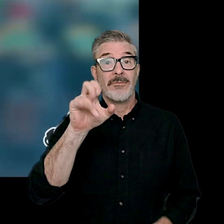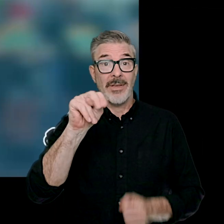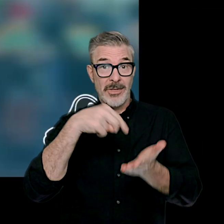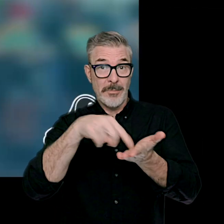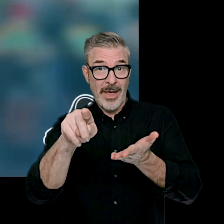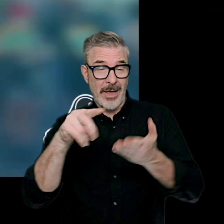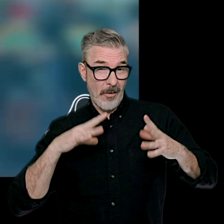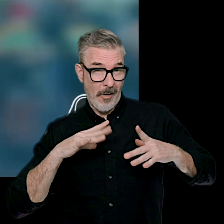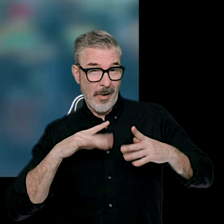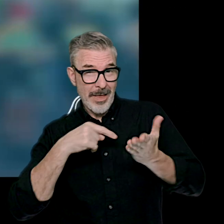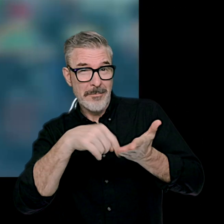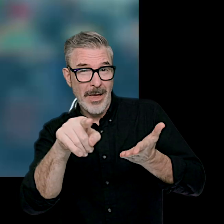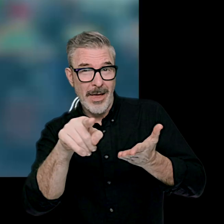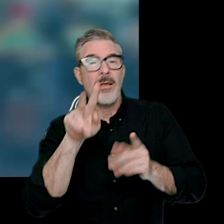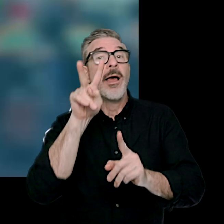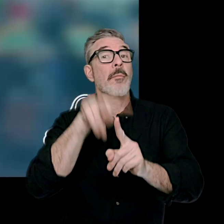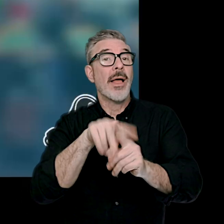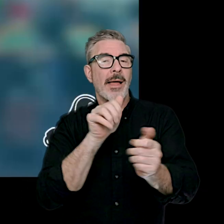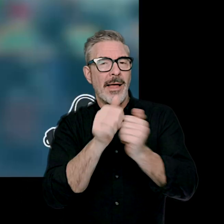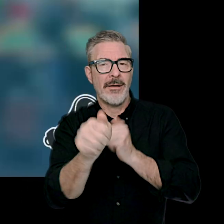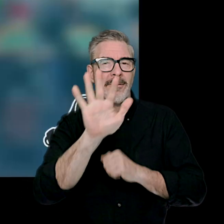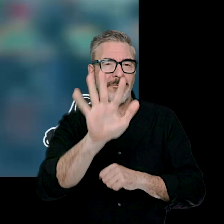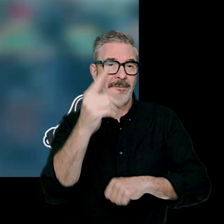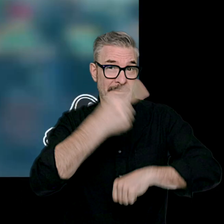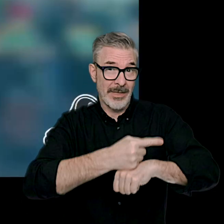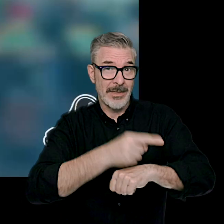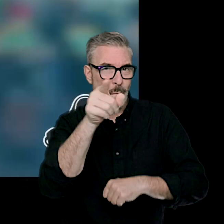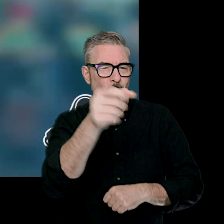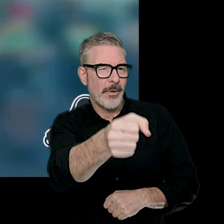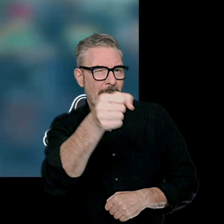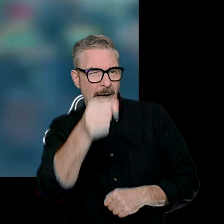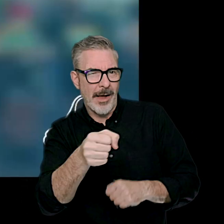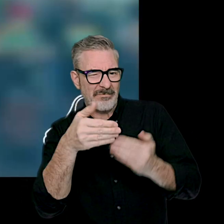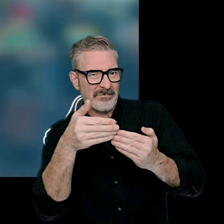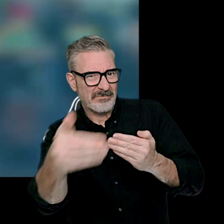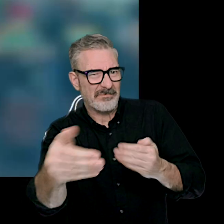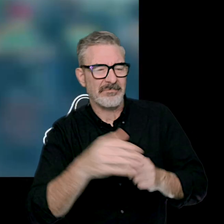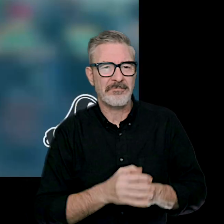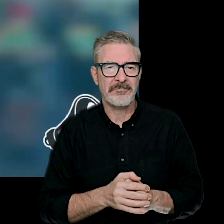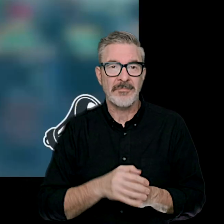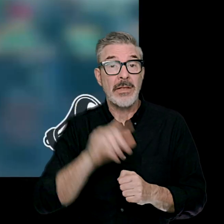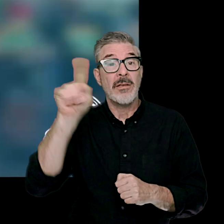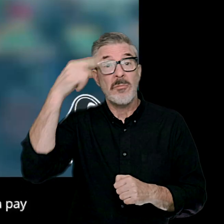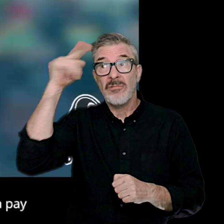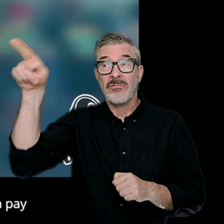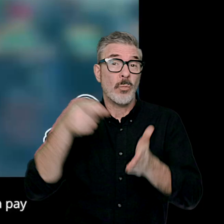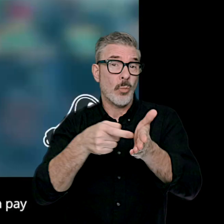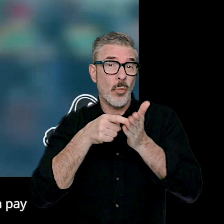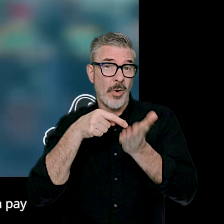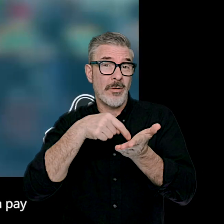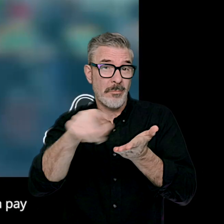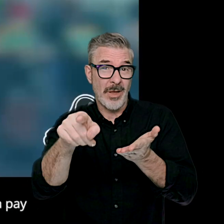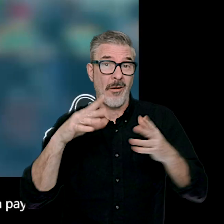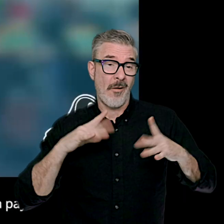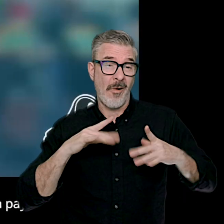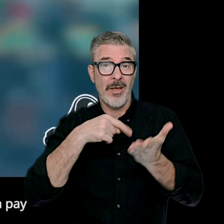Vacation pay applies and starts applying to you after 5 days of employment. An employer